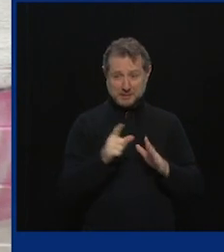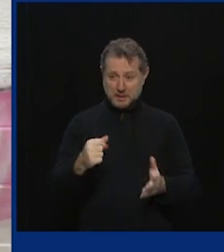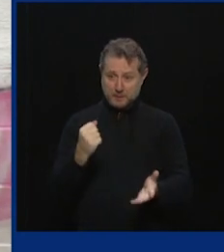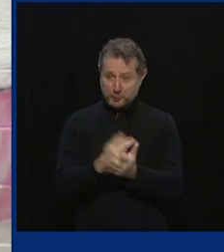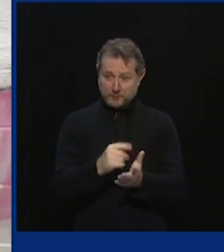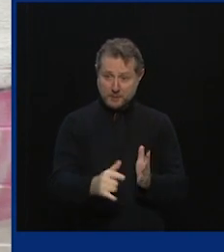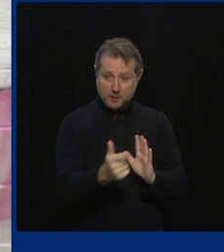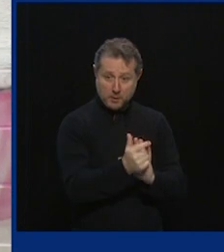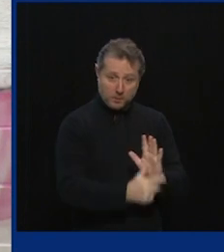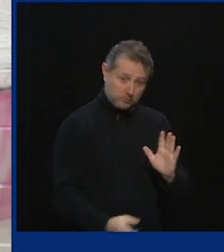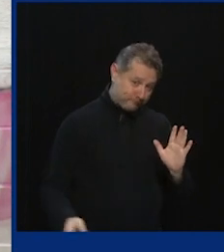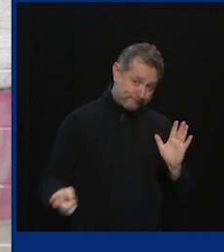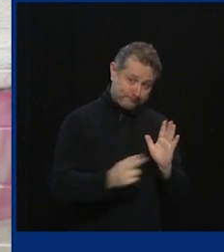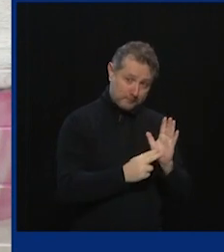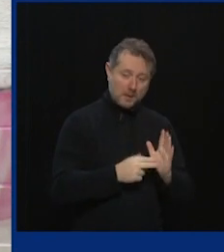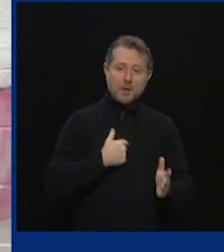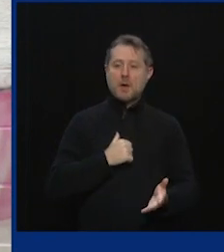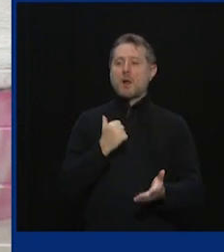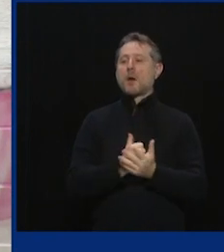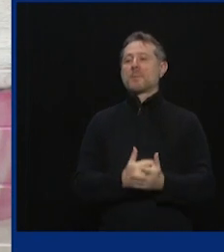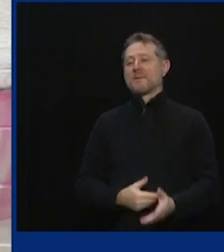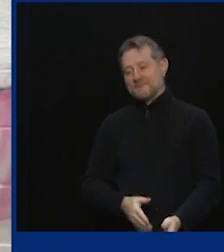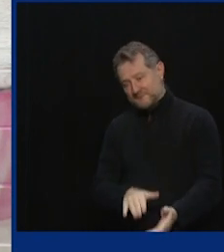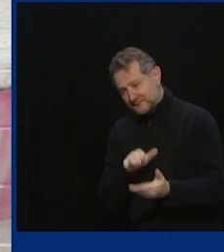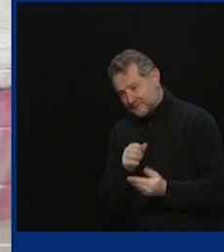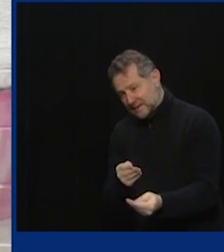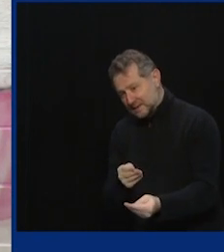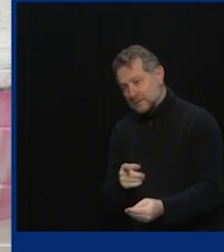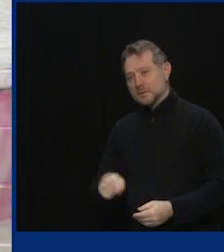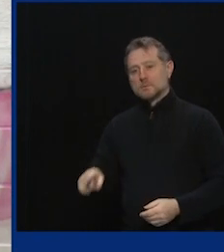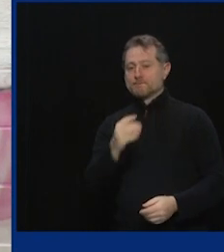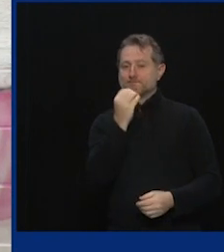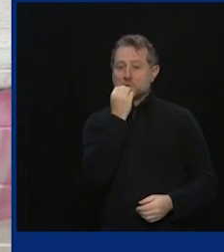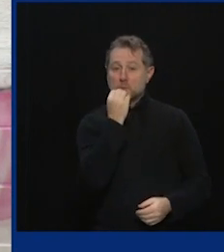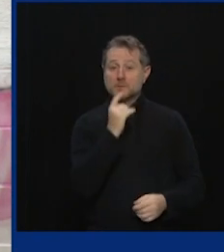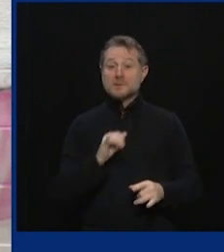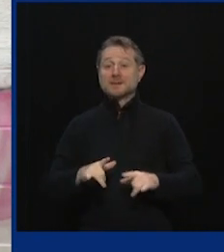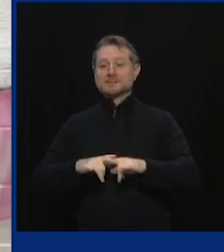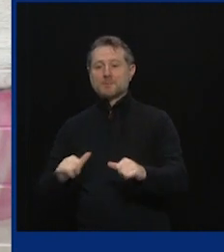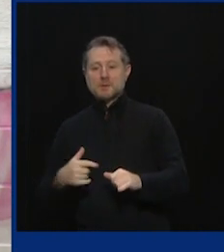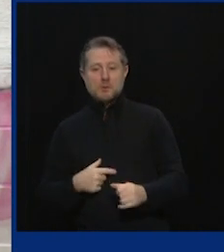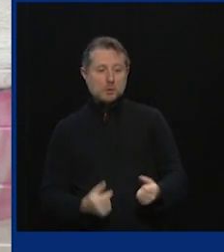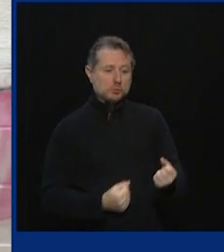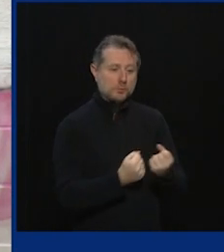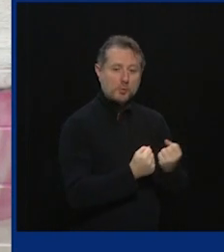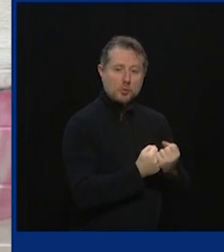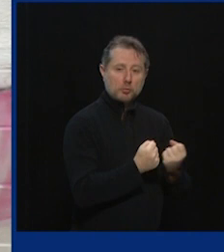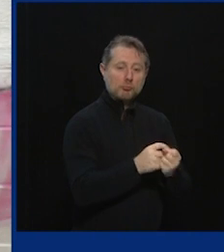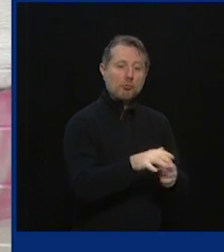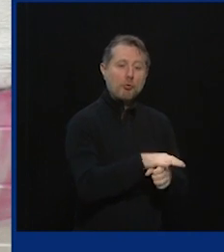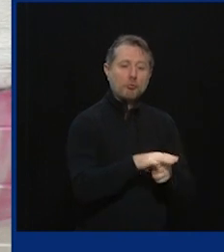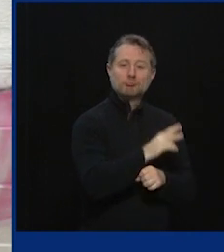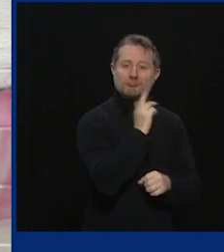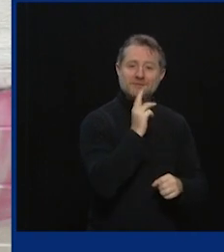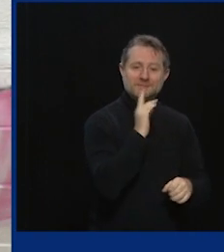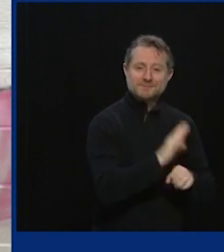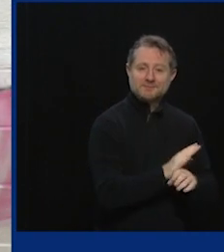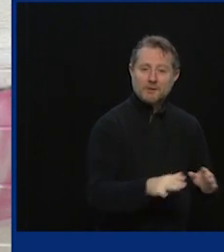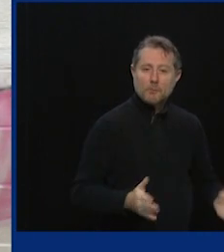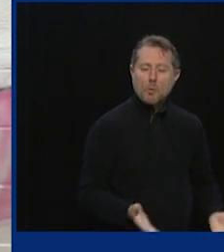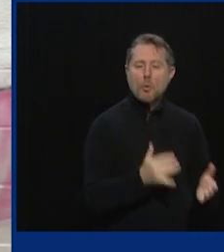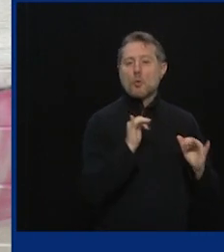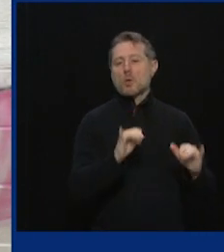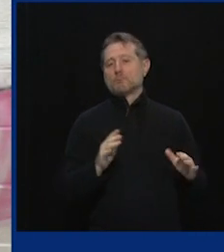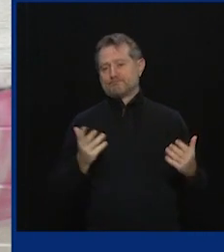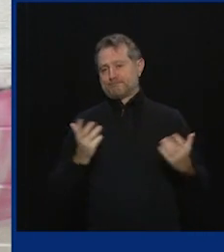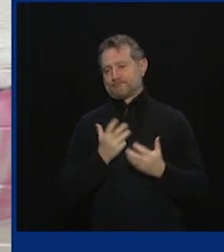help feed New Yorkers in need while at the same time supporting our local restaurants is really, really